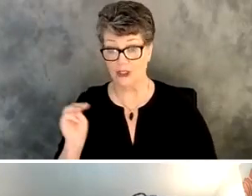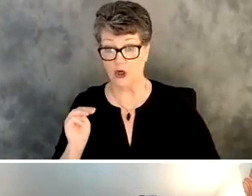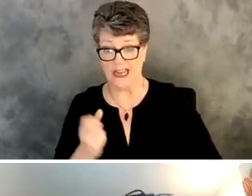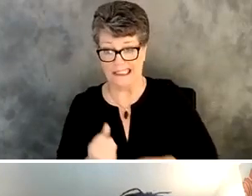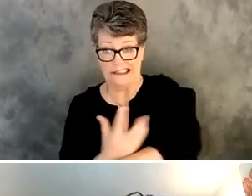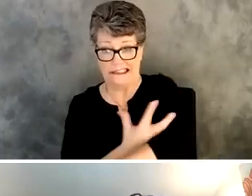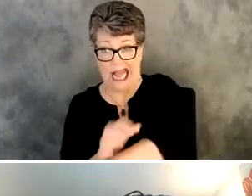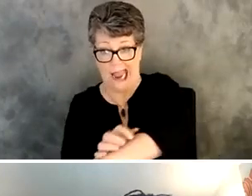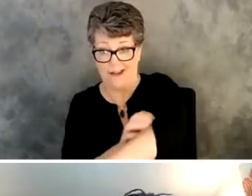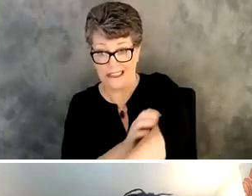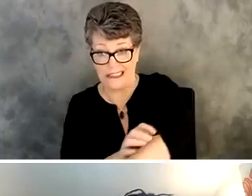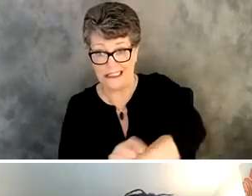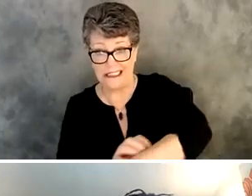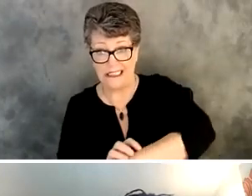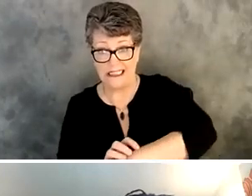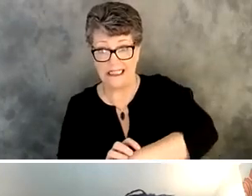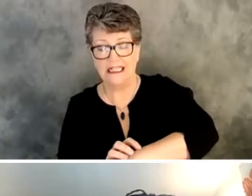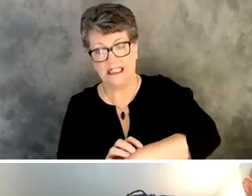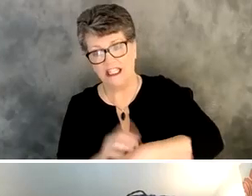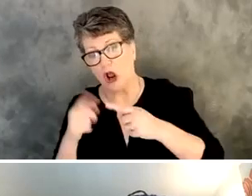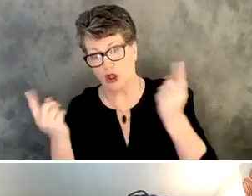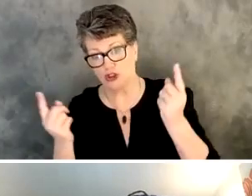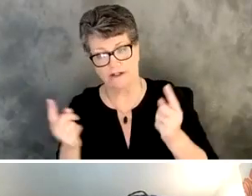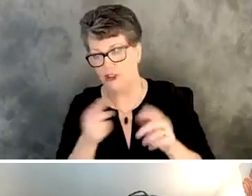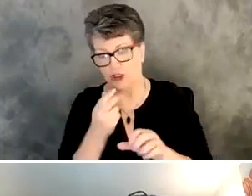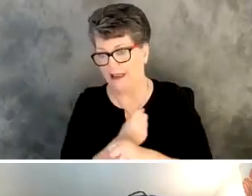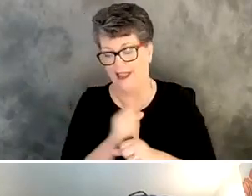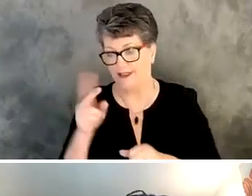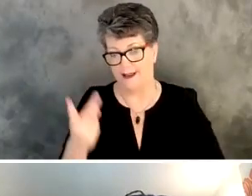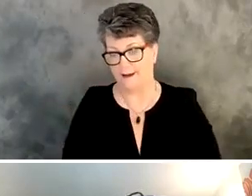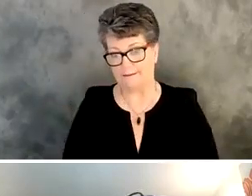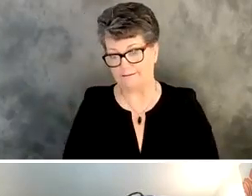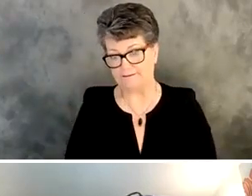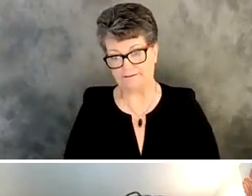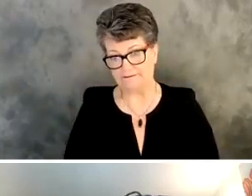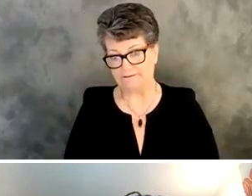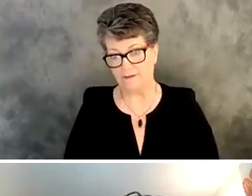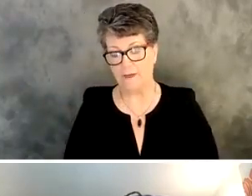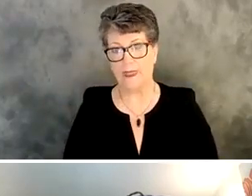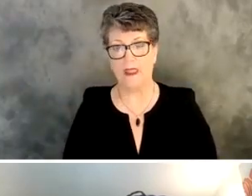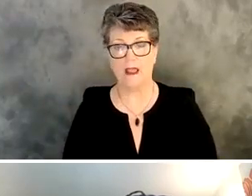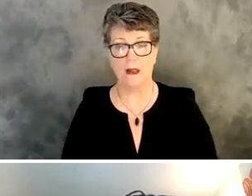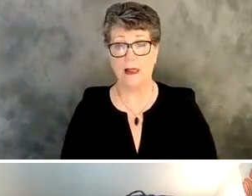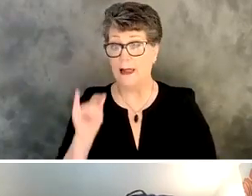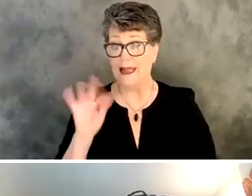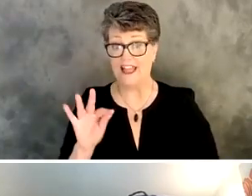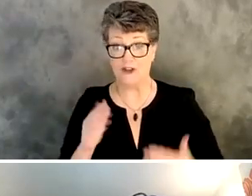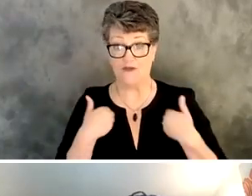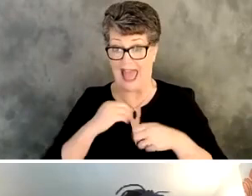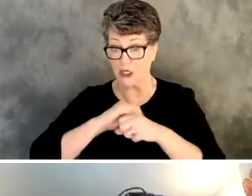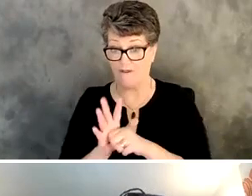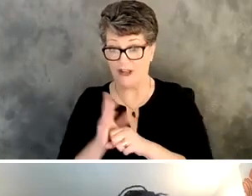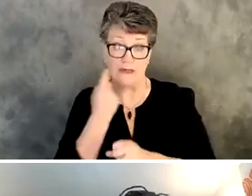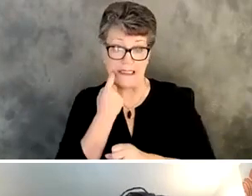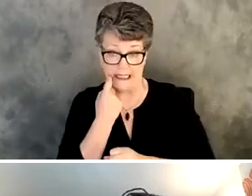it, then you are considered allergic to it and you shouldn't get the second dose. If you've had COVID